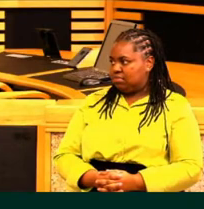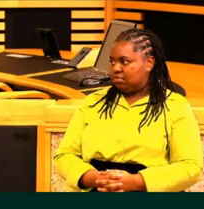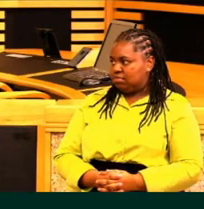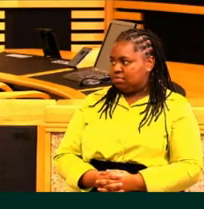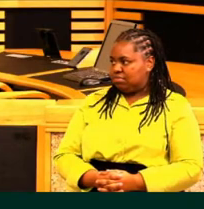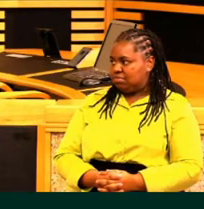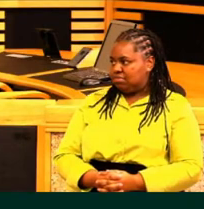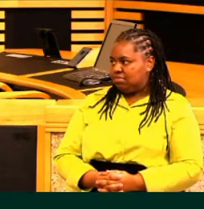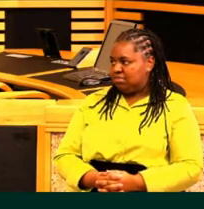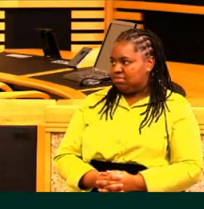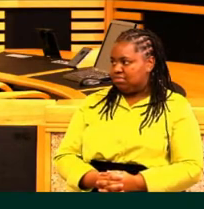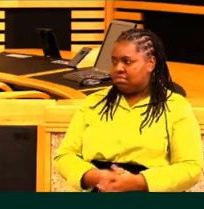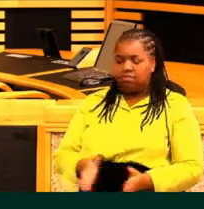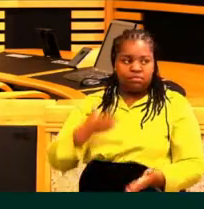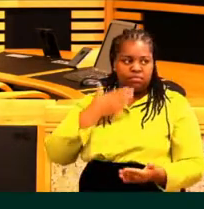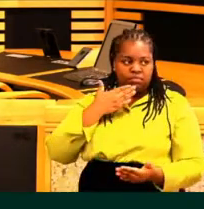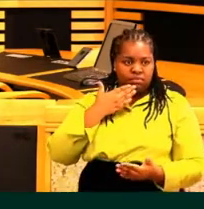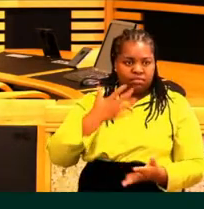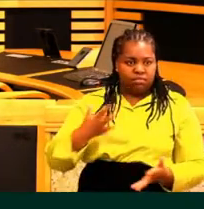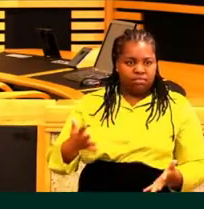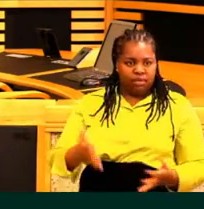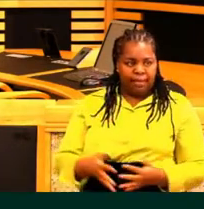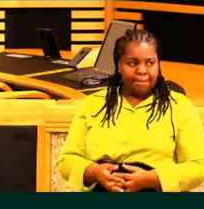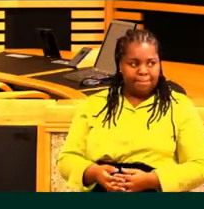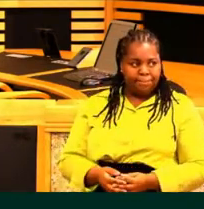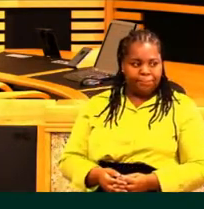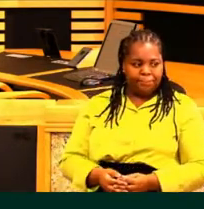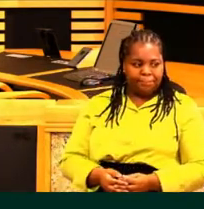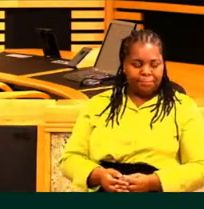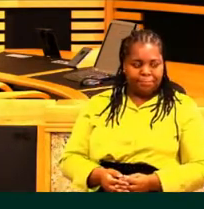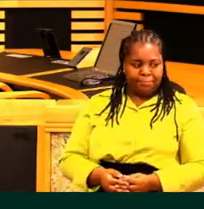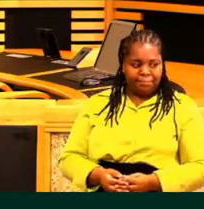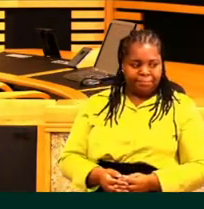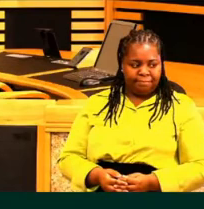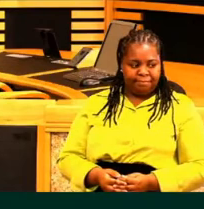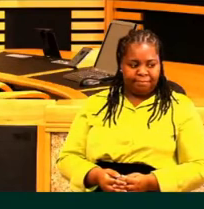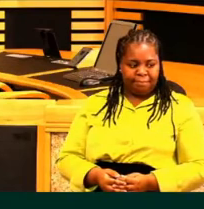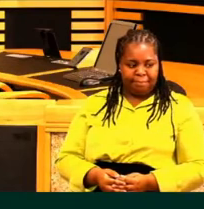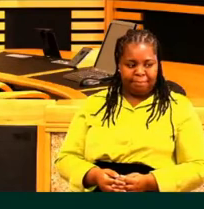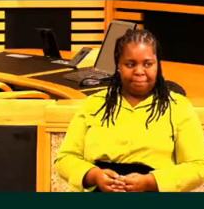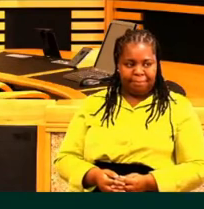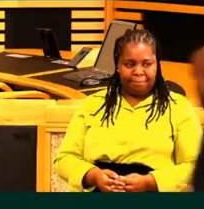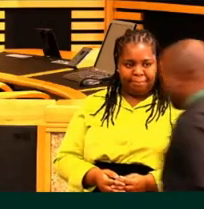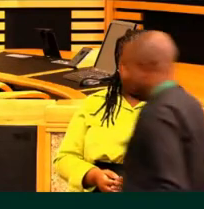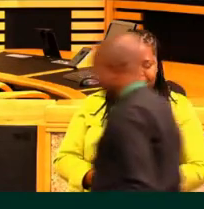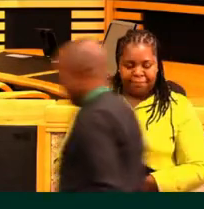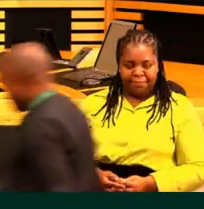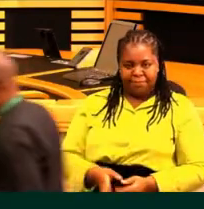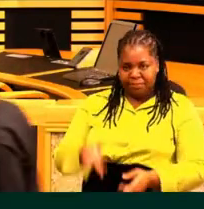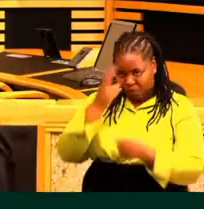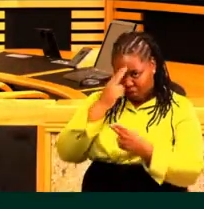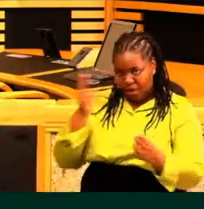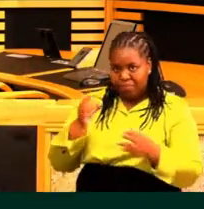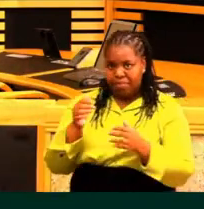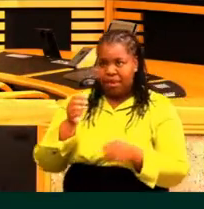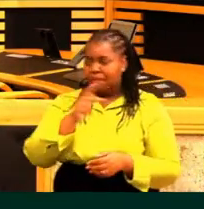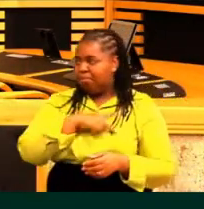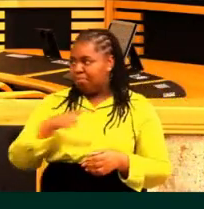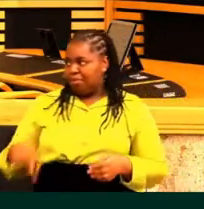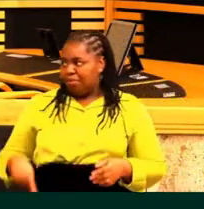hey thank you so much Miss mavuso honorable Premiere and and members